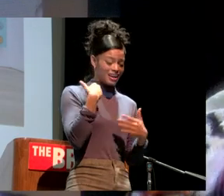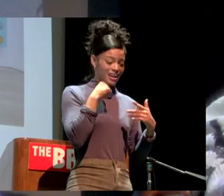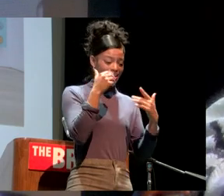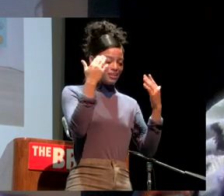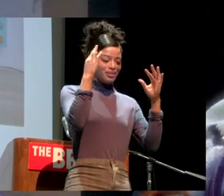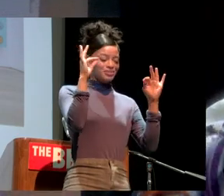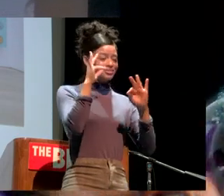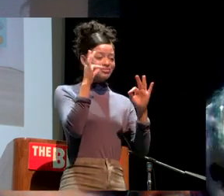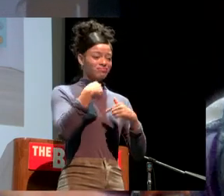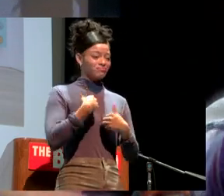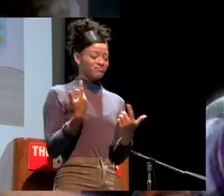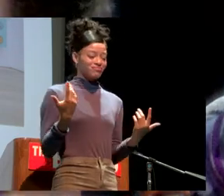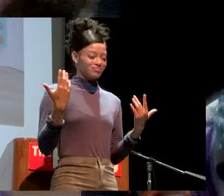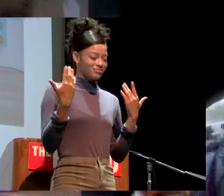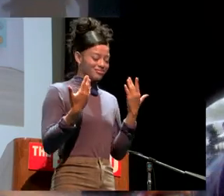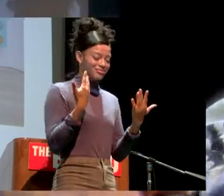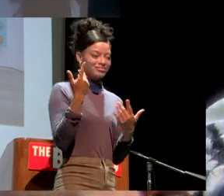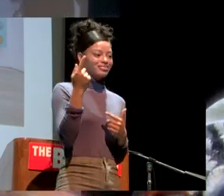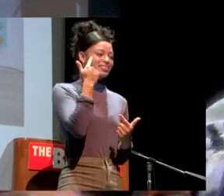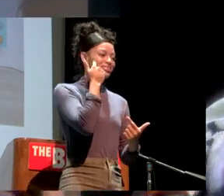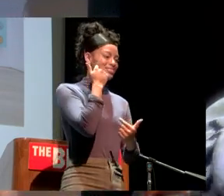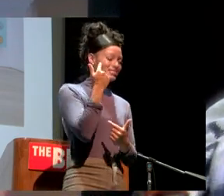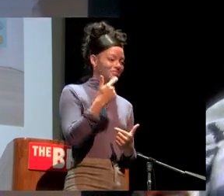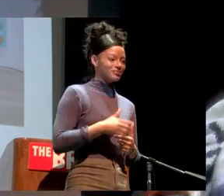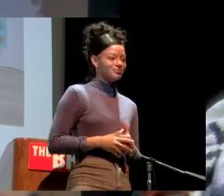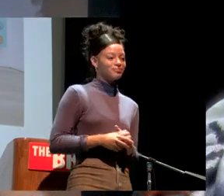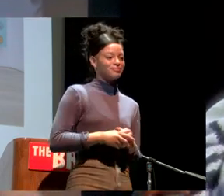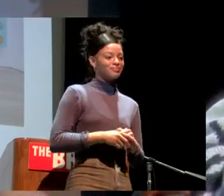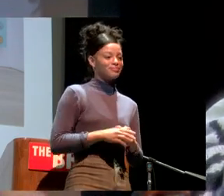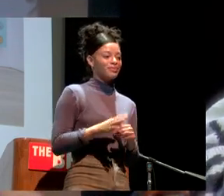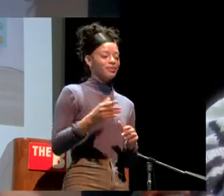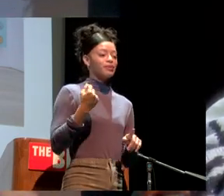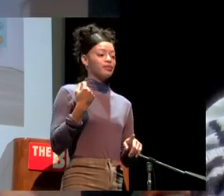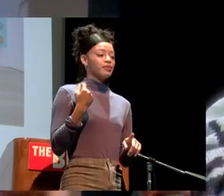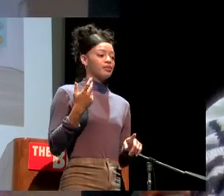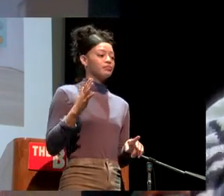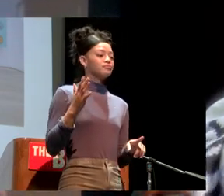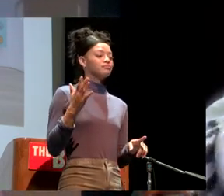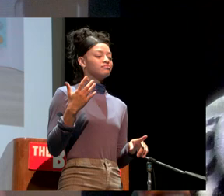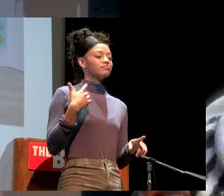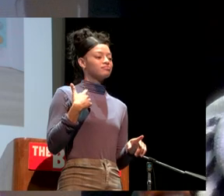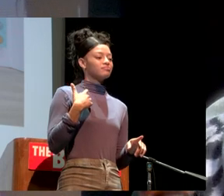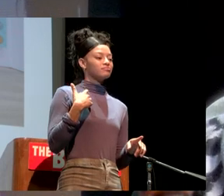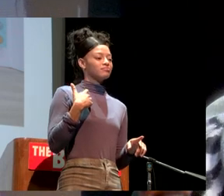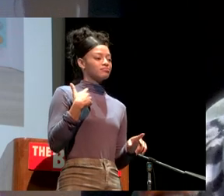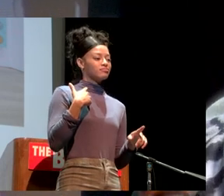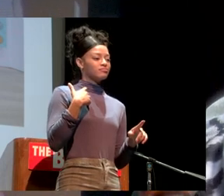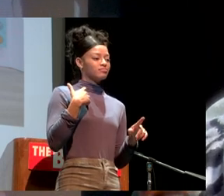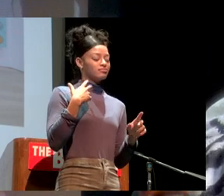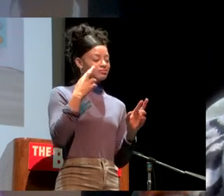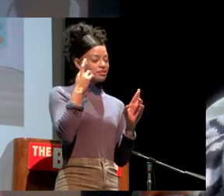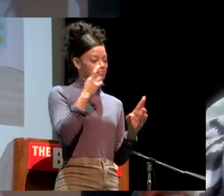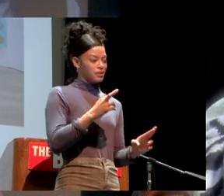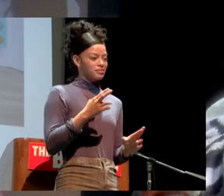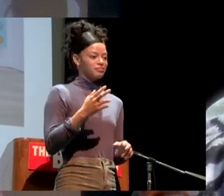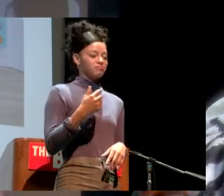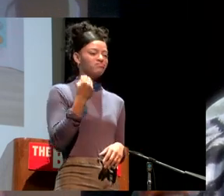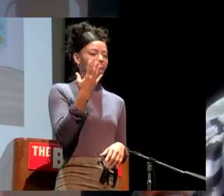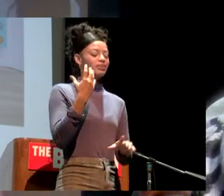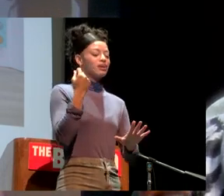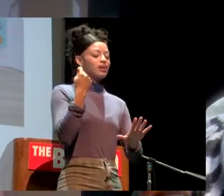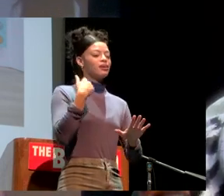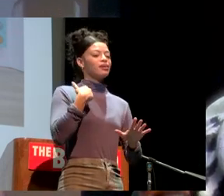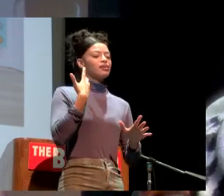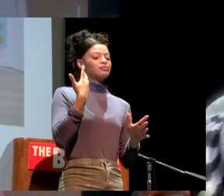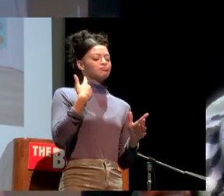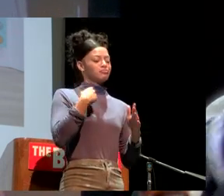But true, like, but you know, I'm very respectful of the technology stuff because right now is little by little. Like when I'm